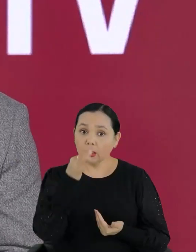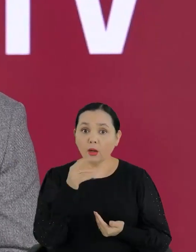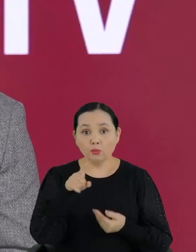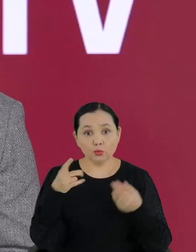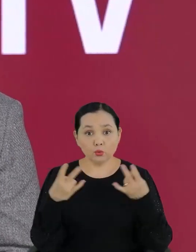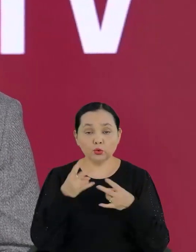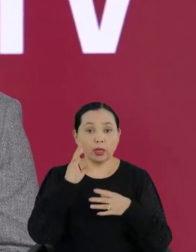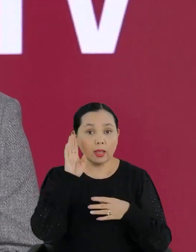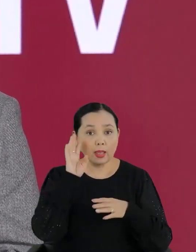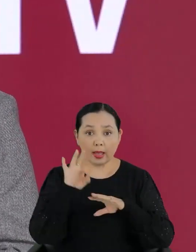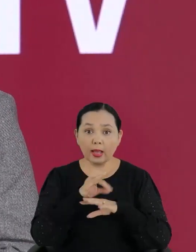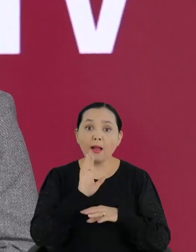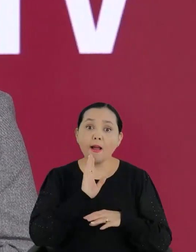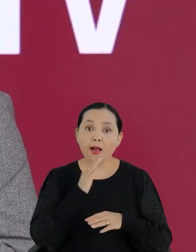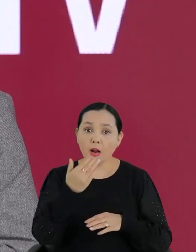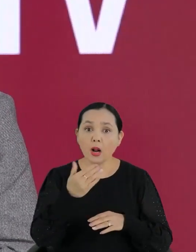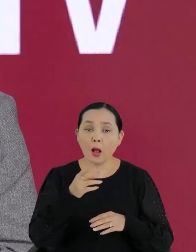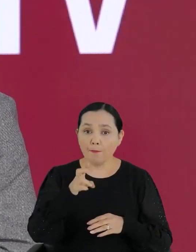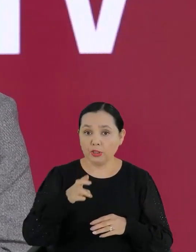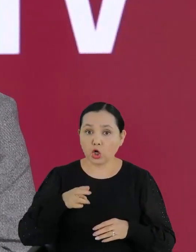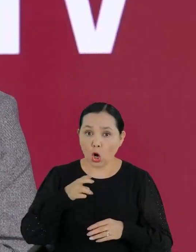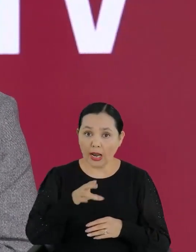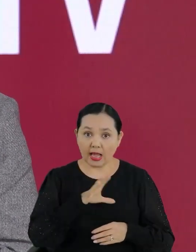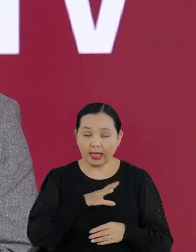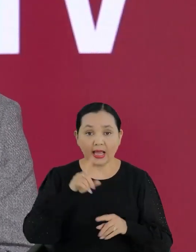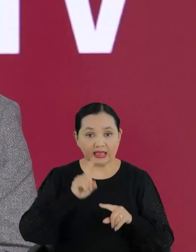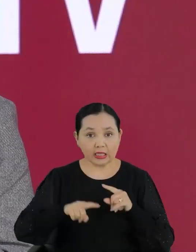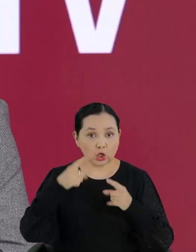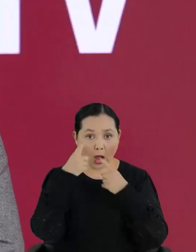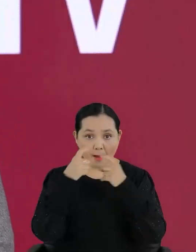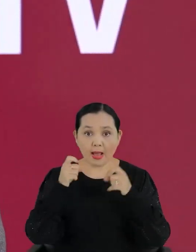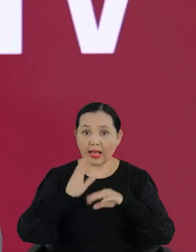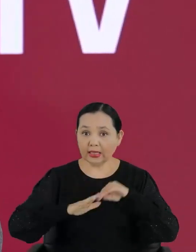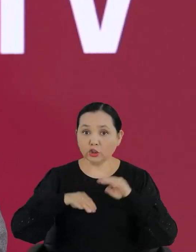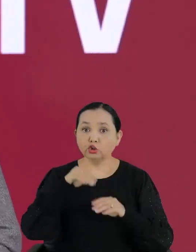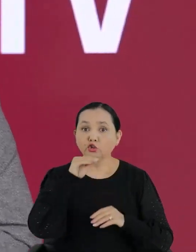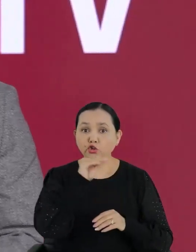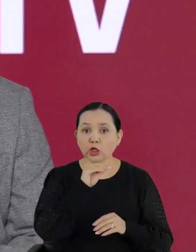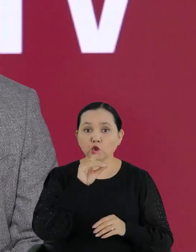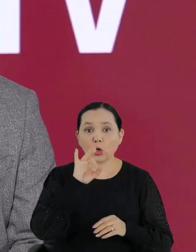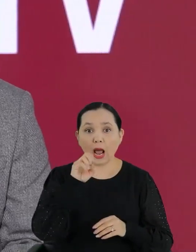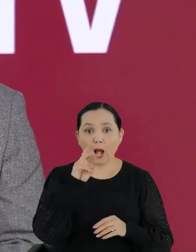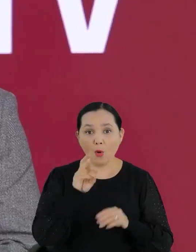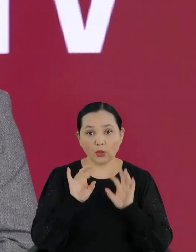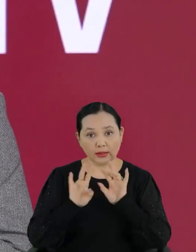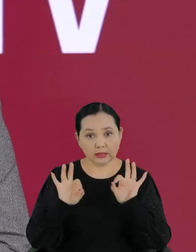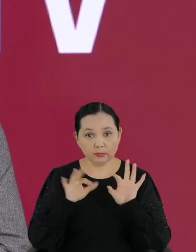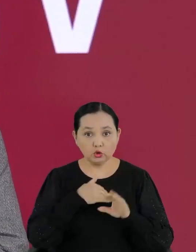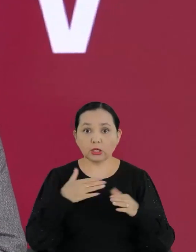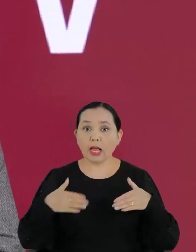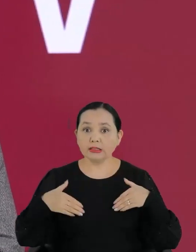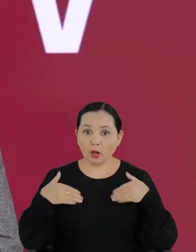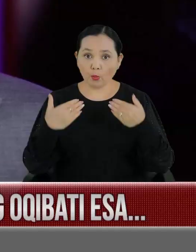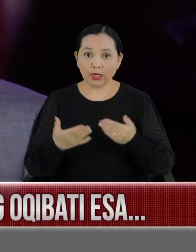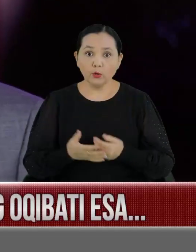bu uchun er ayolni xotinini pichoqlagan. Tezkor xabarlarni hamkasbimiz Jasur Rahmon bizga yetkazmoqchi. Assalomu